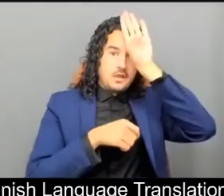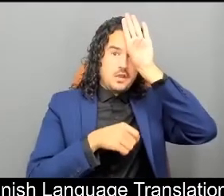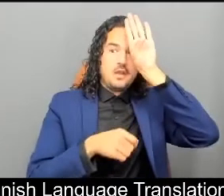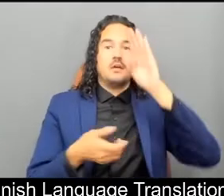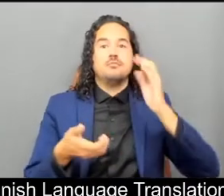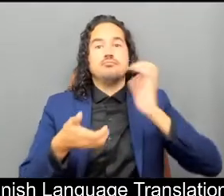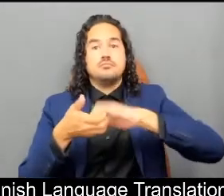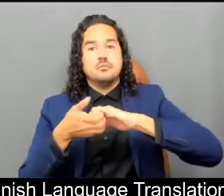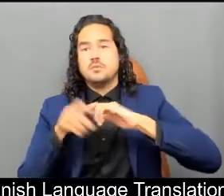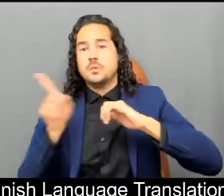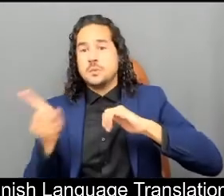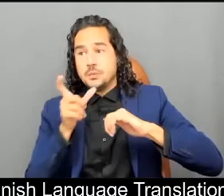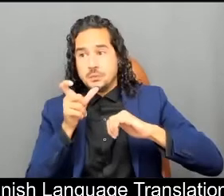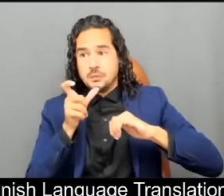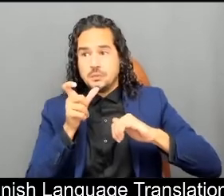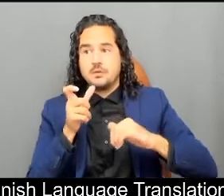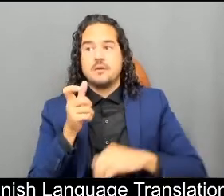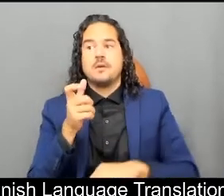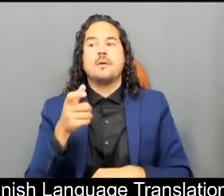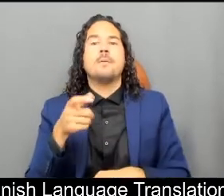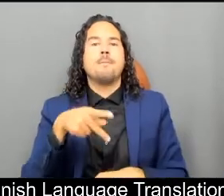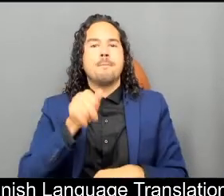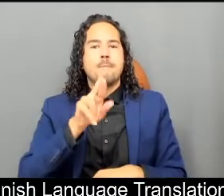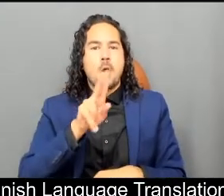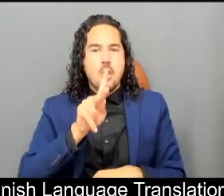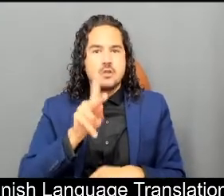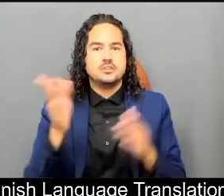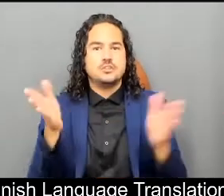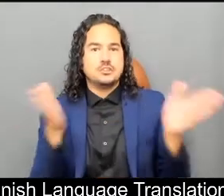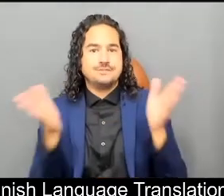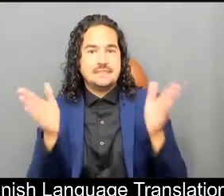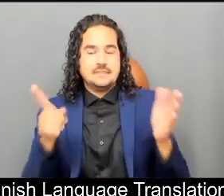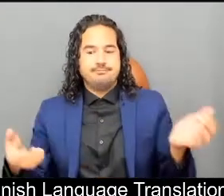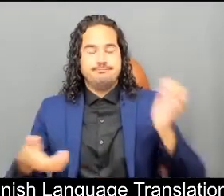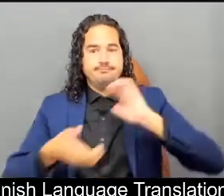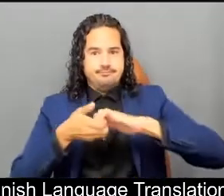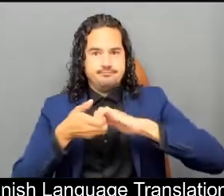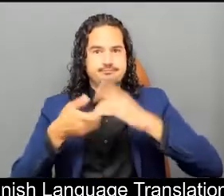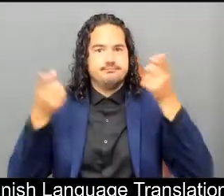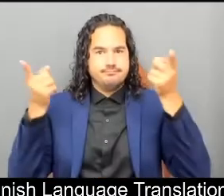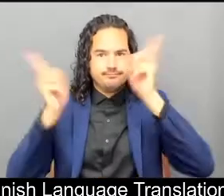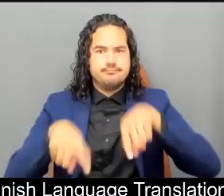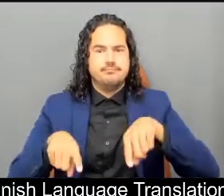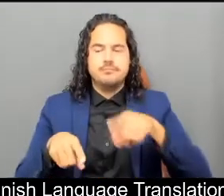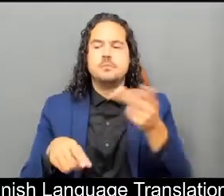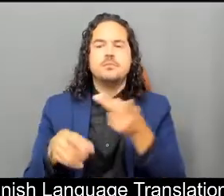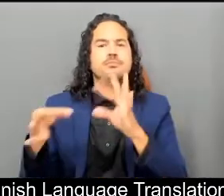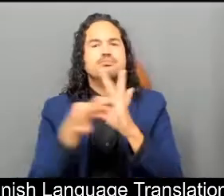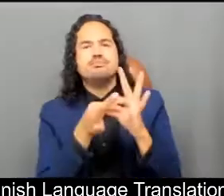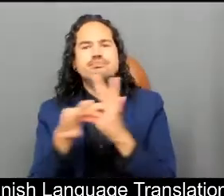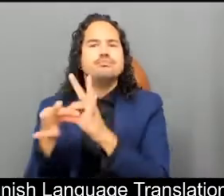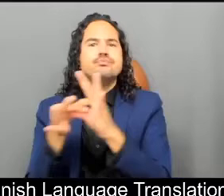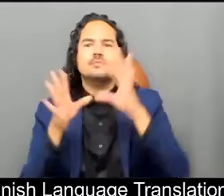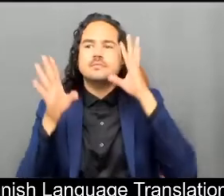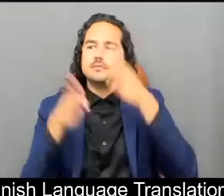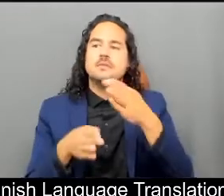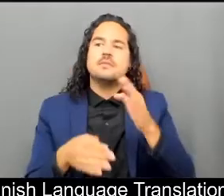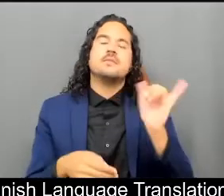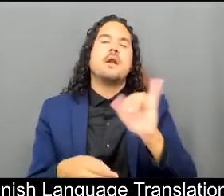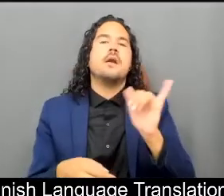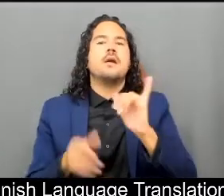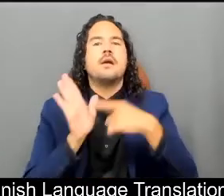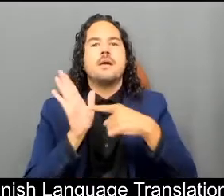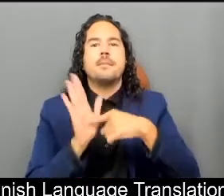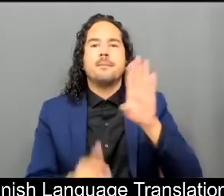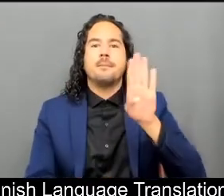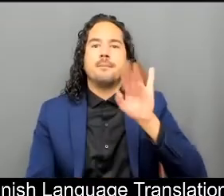program, and do additional work in and around the park. That includes the substantial Bishop Pine and the pitch canker die-off that's on the